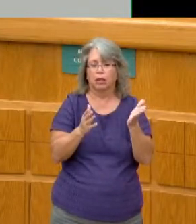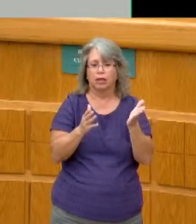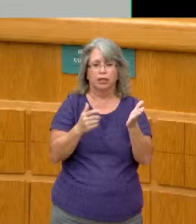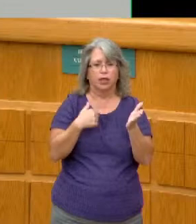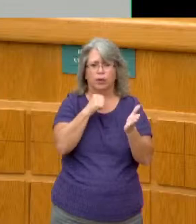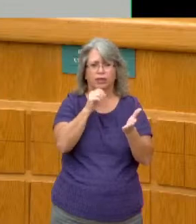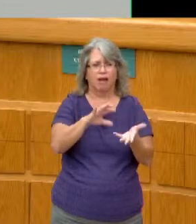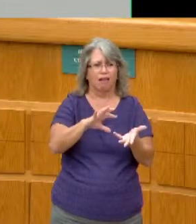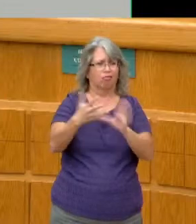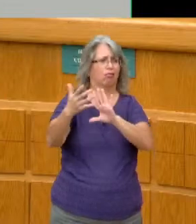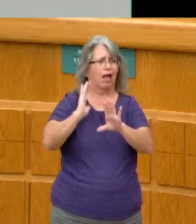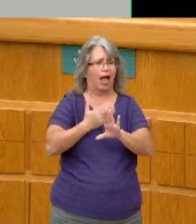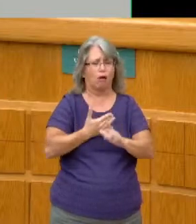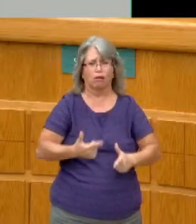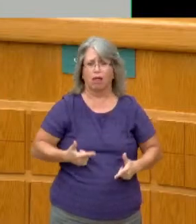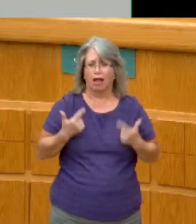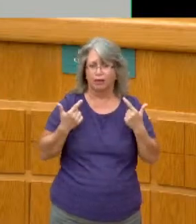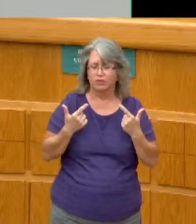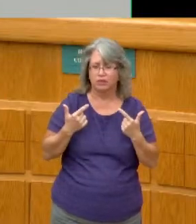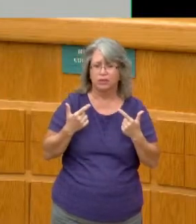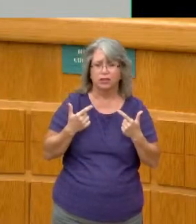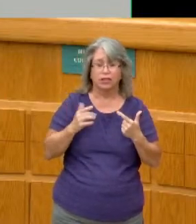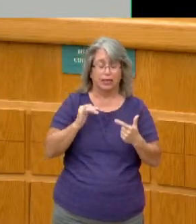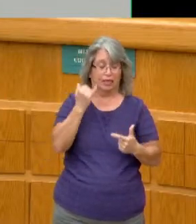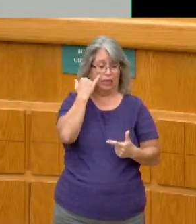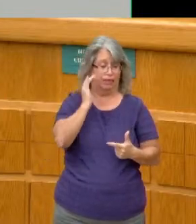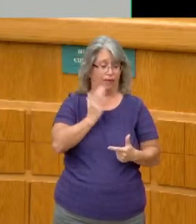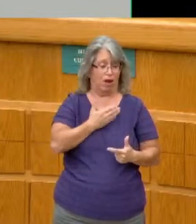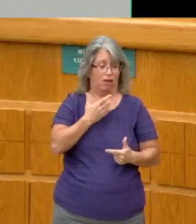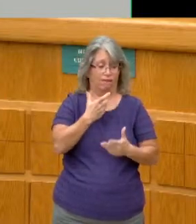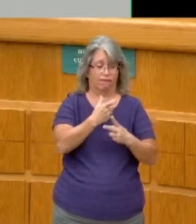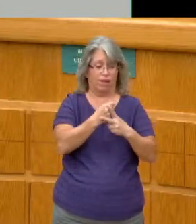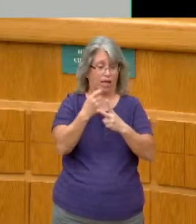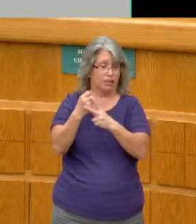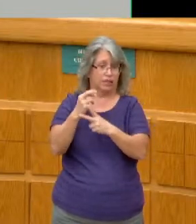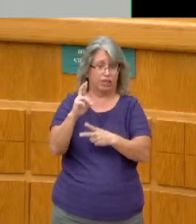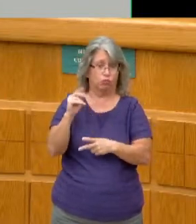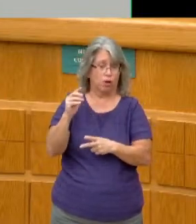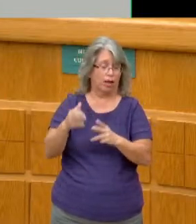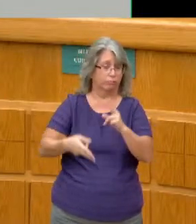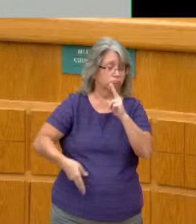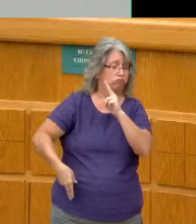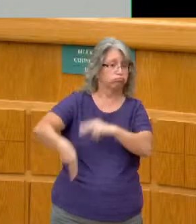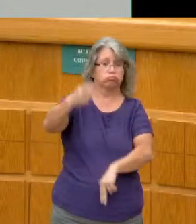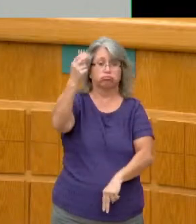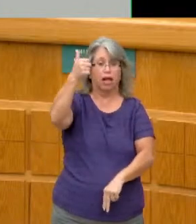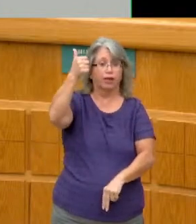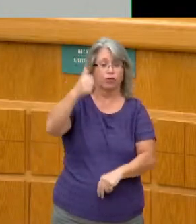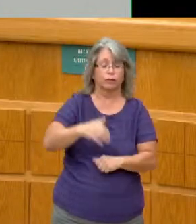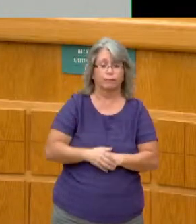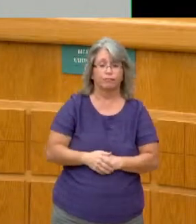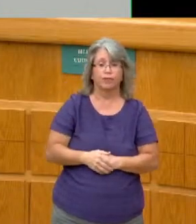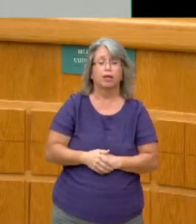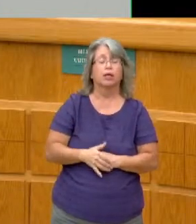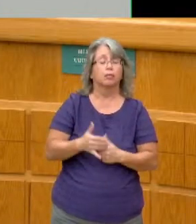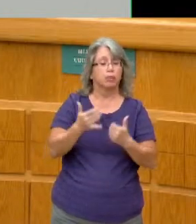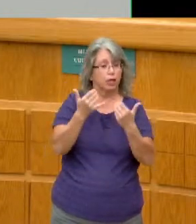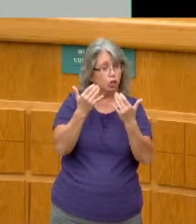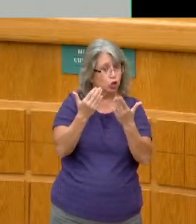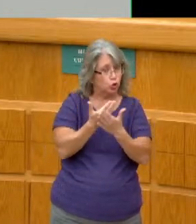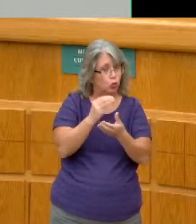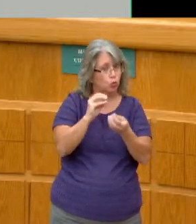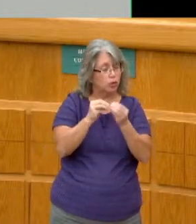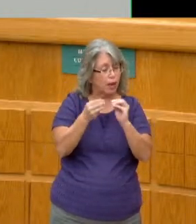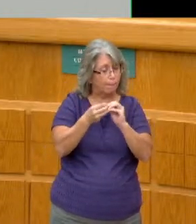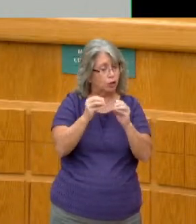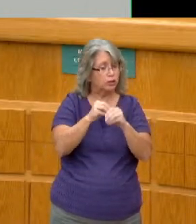right now if we had vaccination rates at that level. New cases and hospitalizations are declining, and that's good,